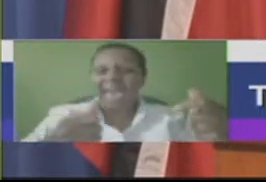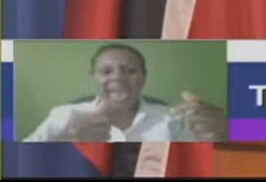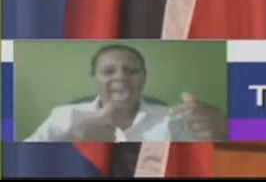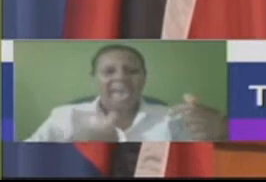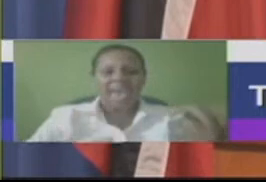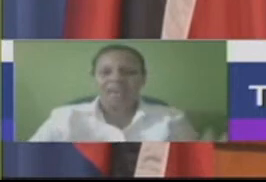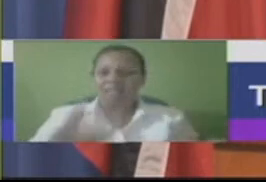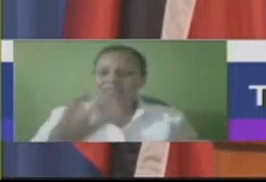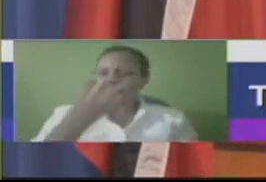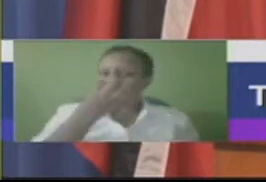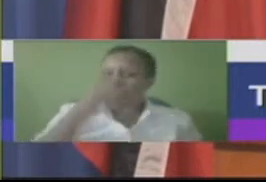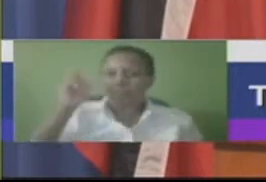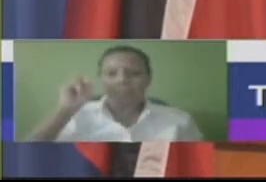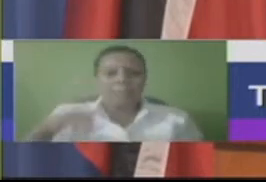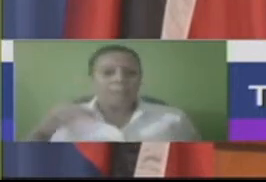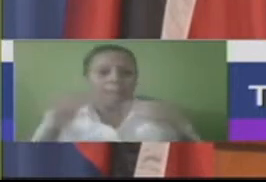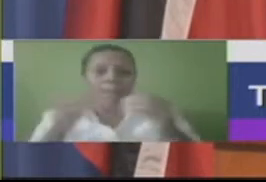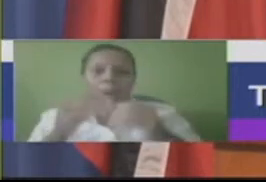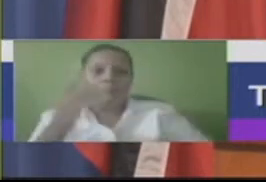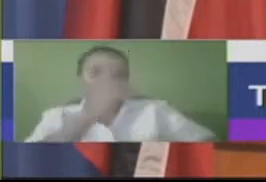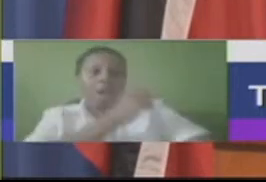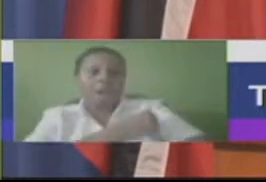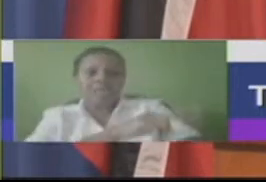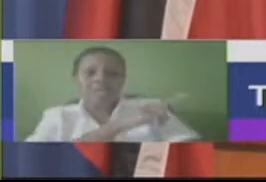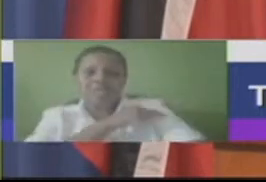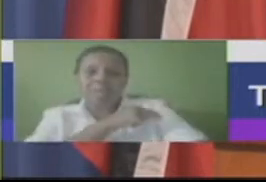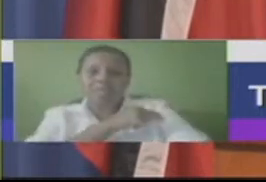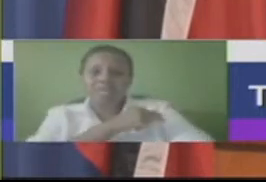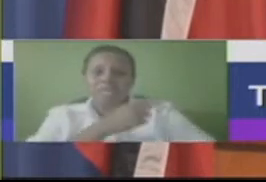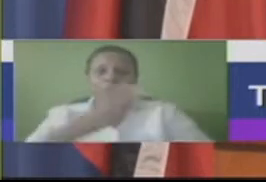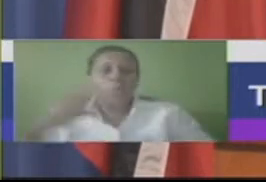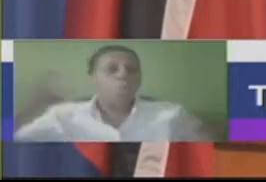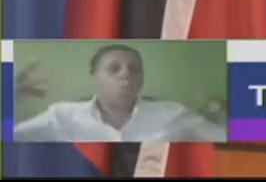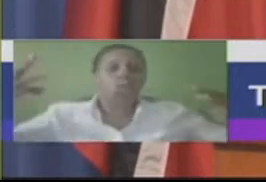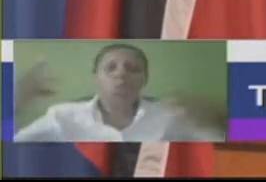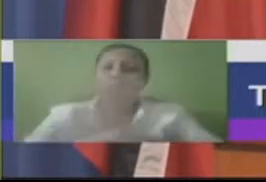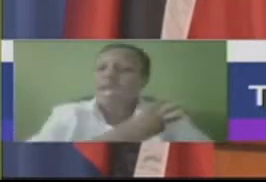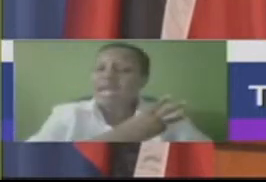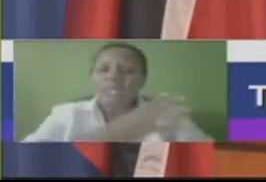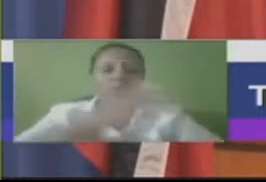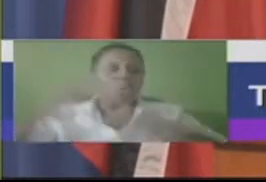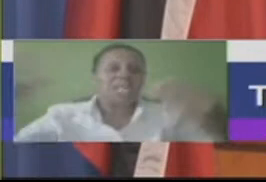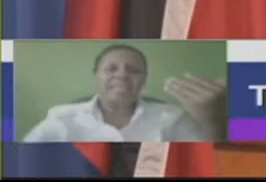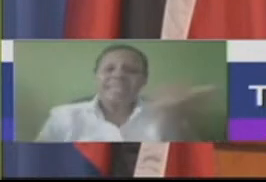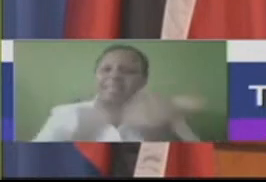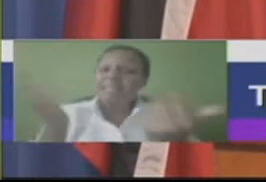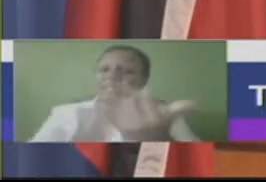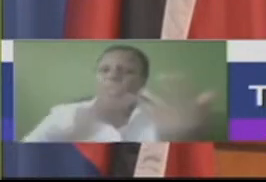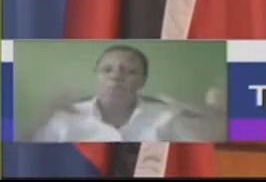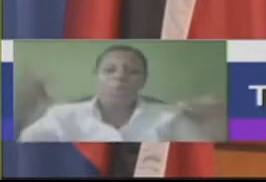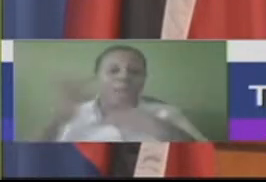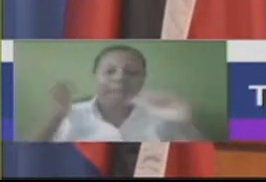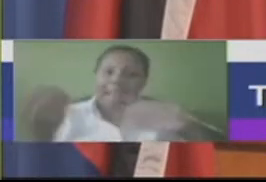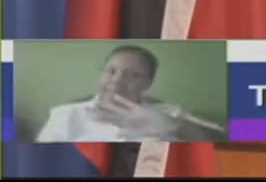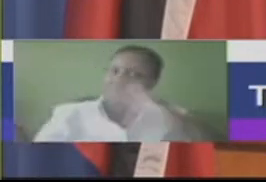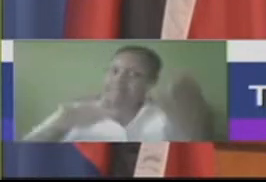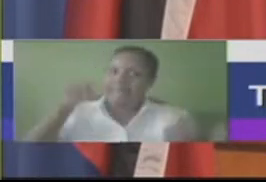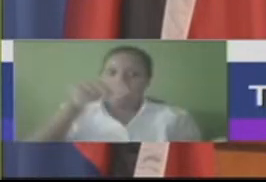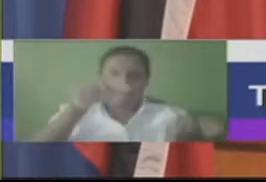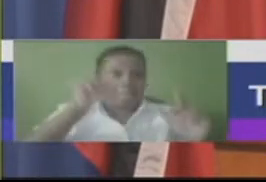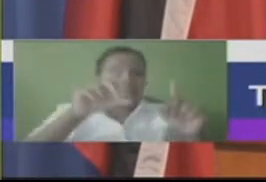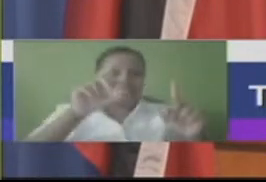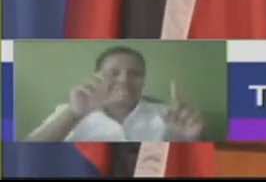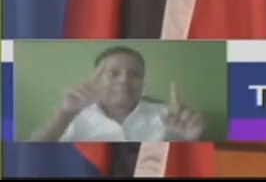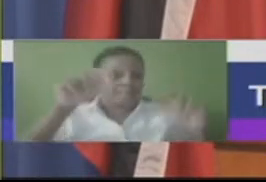be more severe. Therefore, of course, is more deadly as you go forward. So it's a very concerning trend. WHO, as